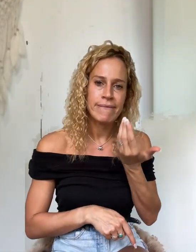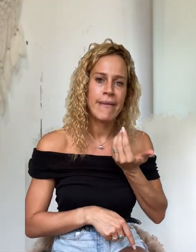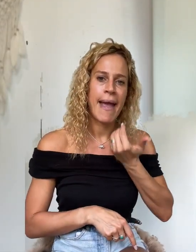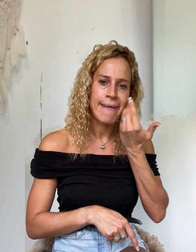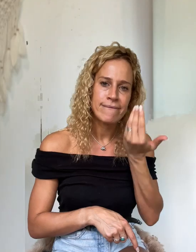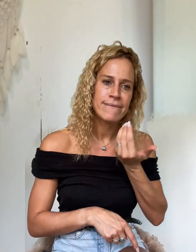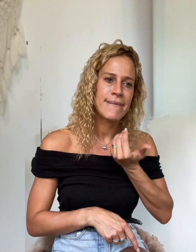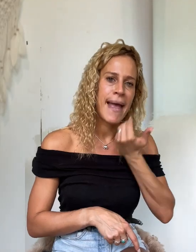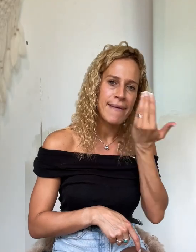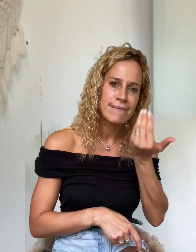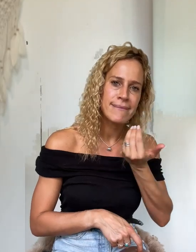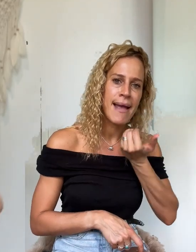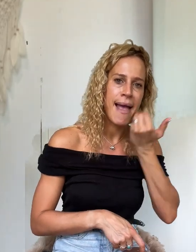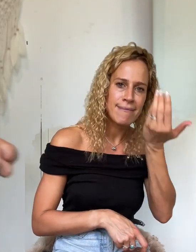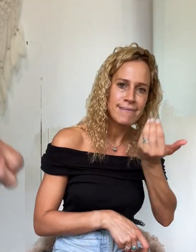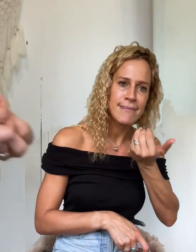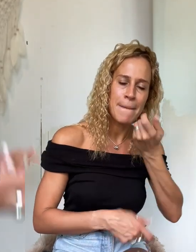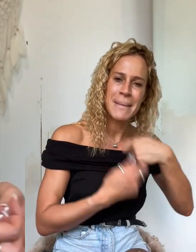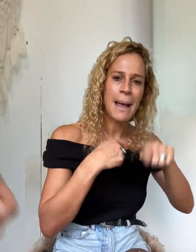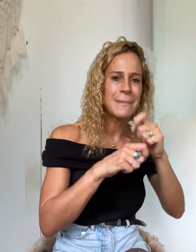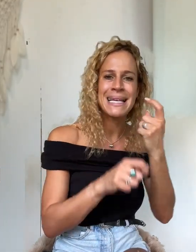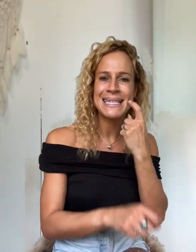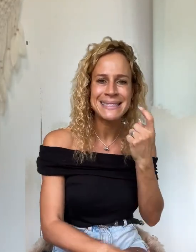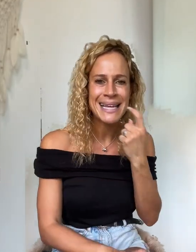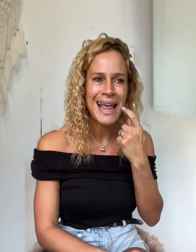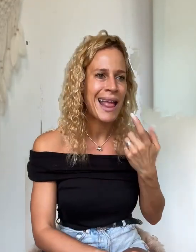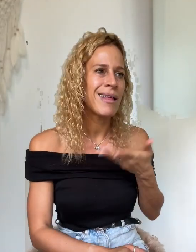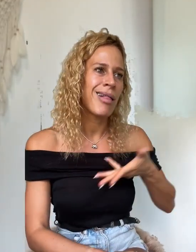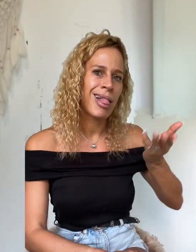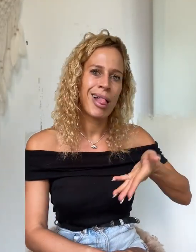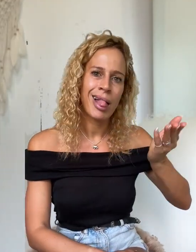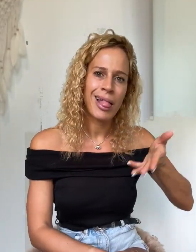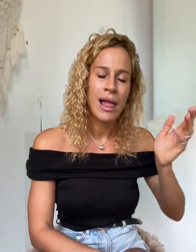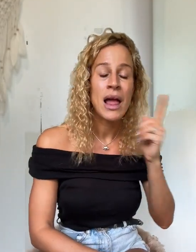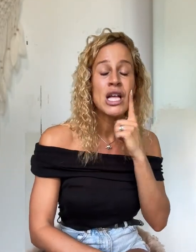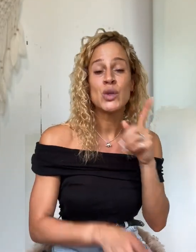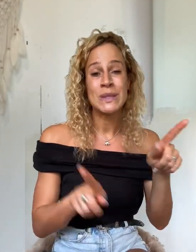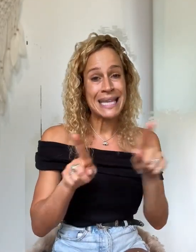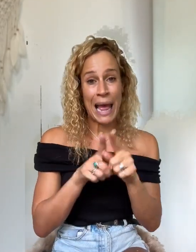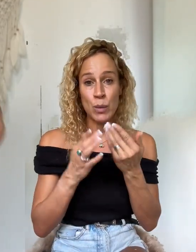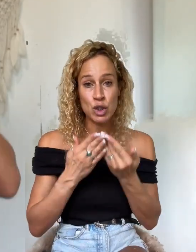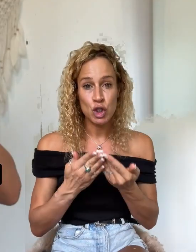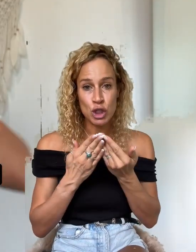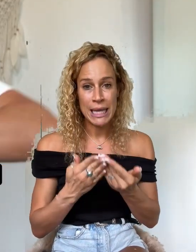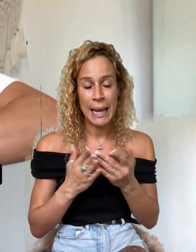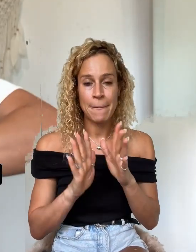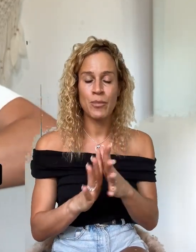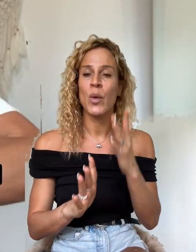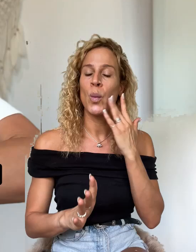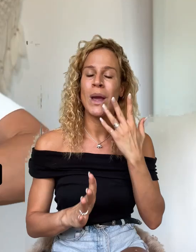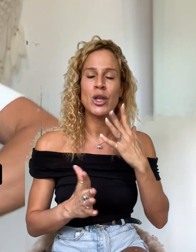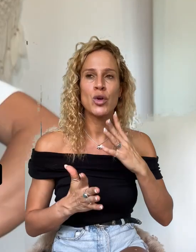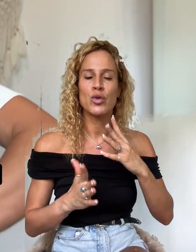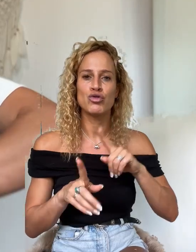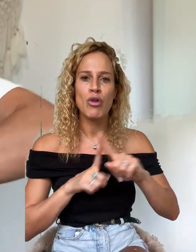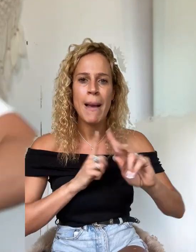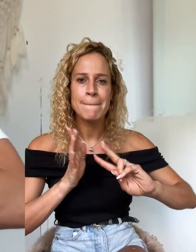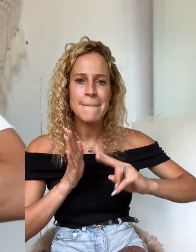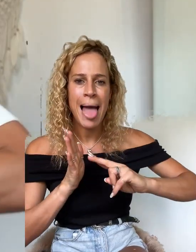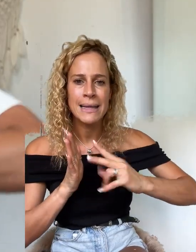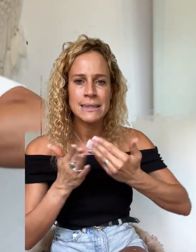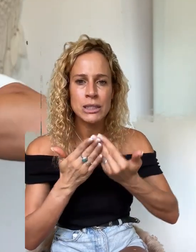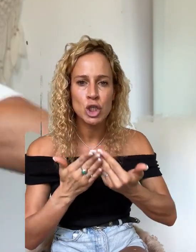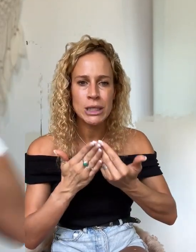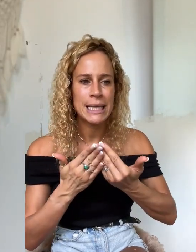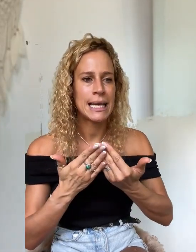it's just something you've always done and always will, then it will become easier. So when you're trying to study plan or make a